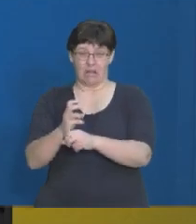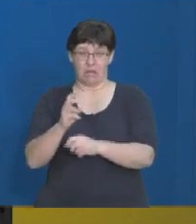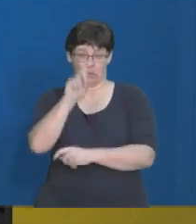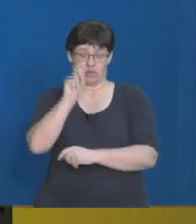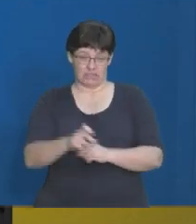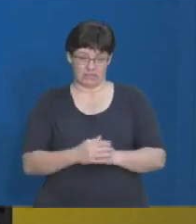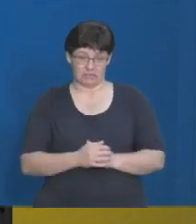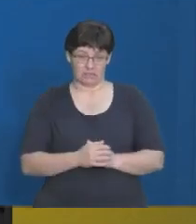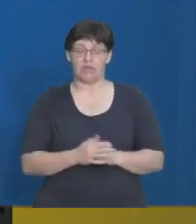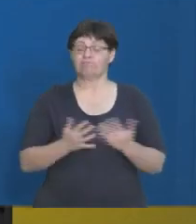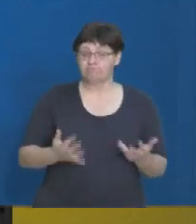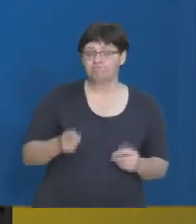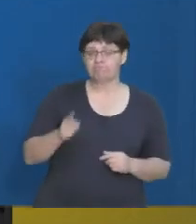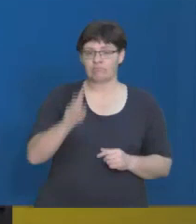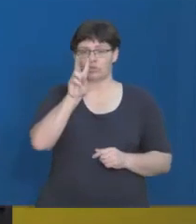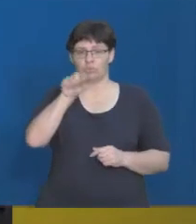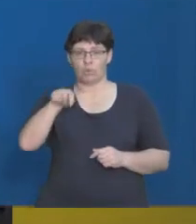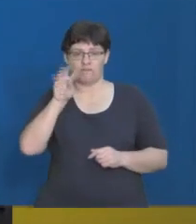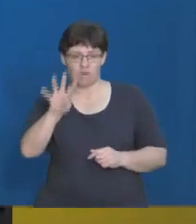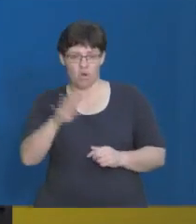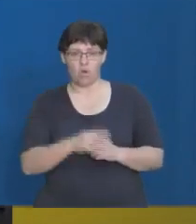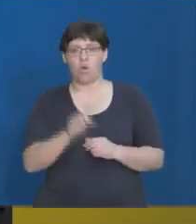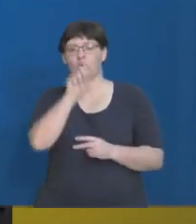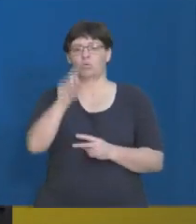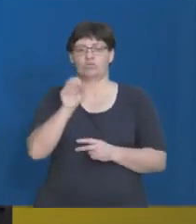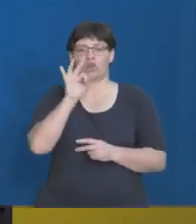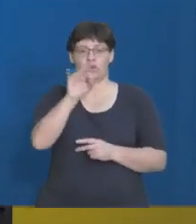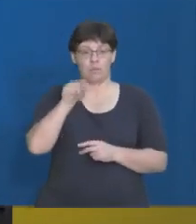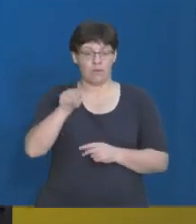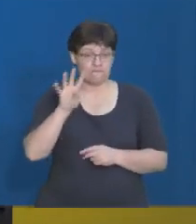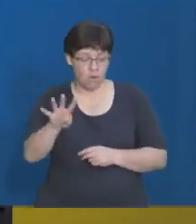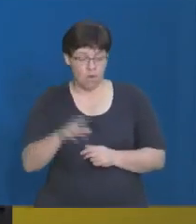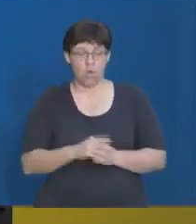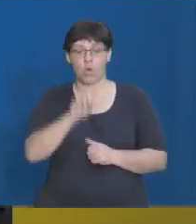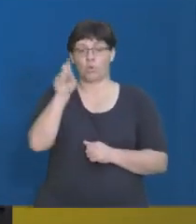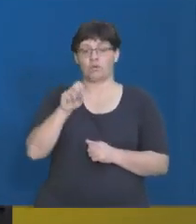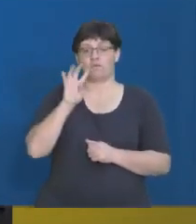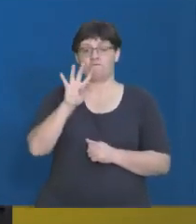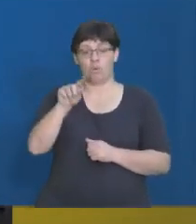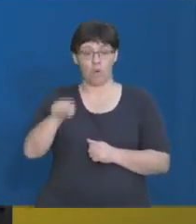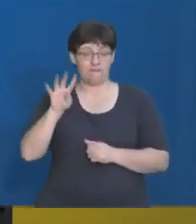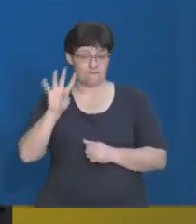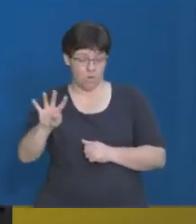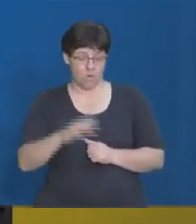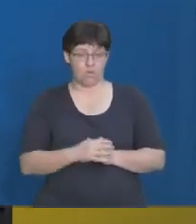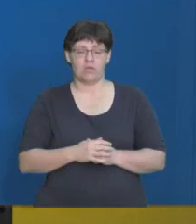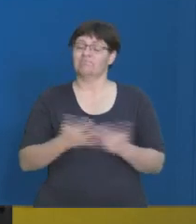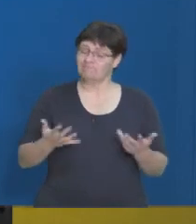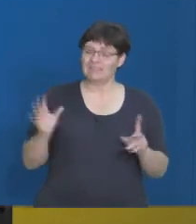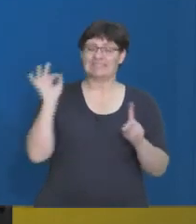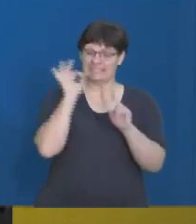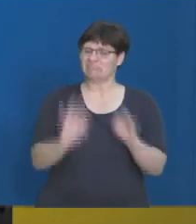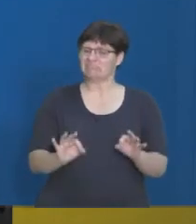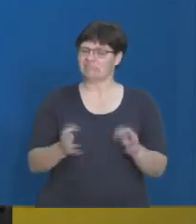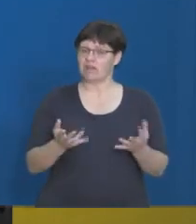are typically your question 2.4, question 3.4, question 4.4, typically